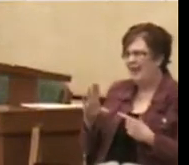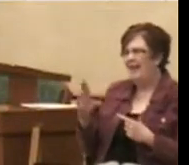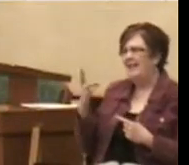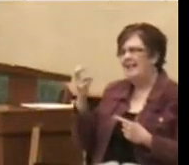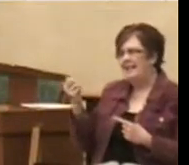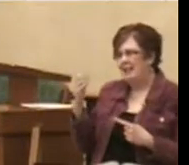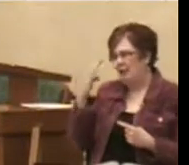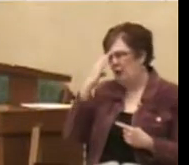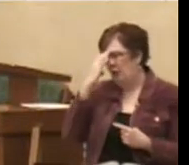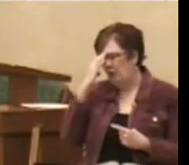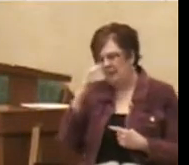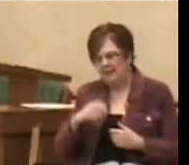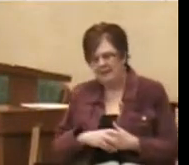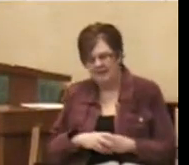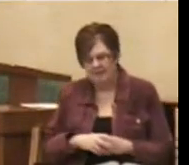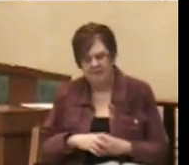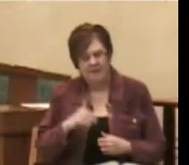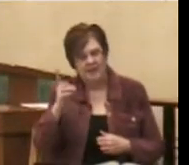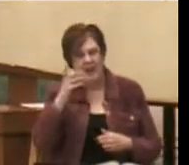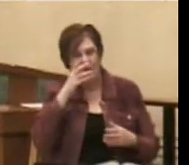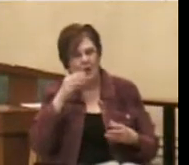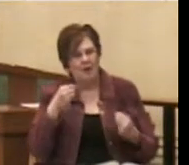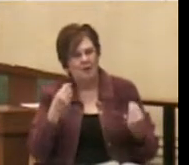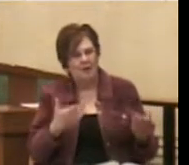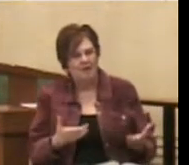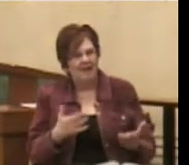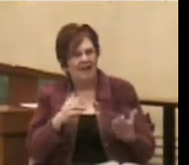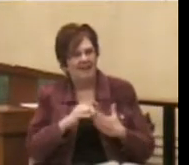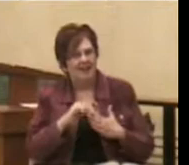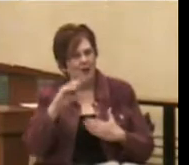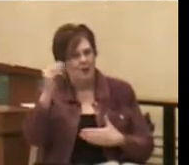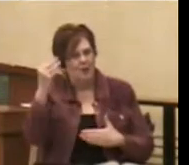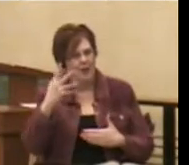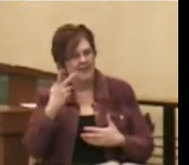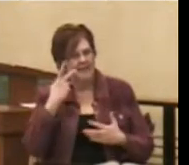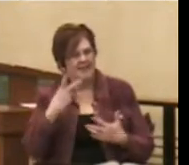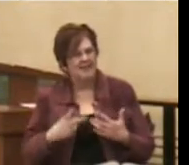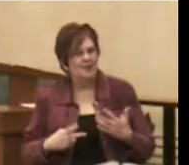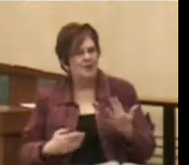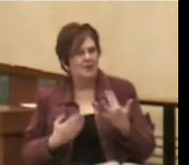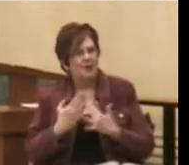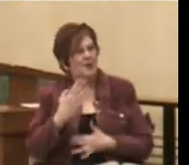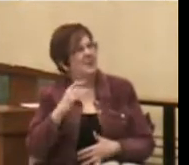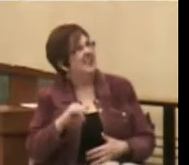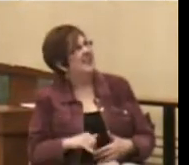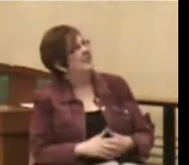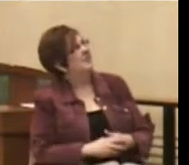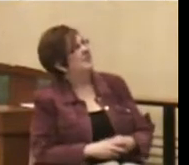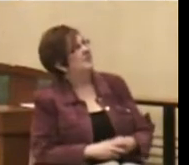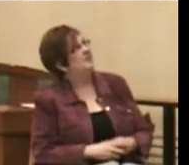knows. And he will provide the grace to see you through.